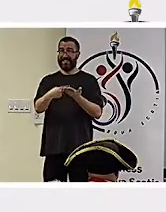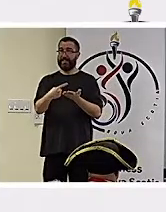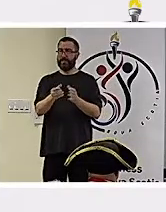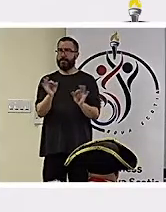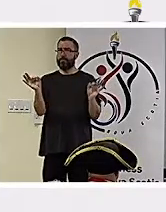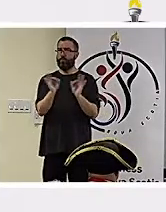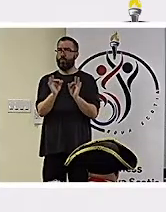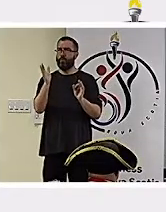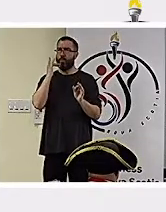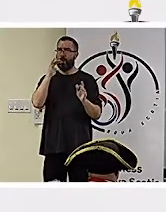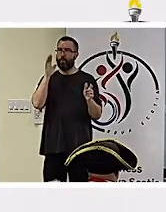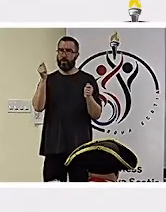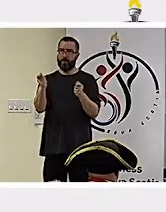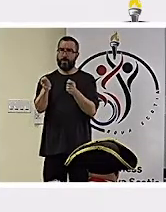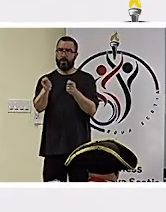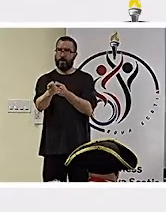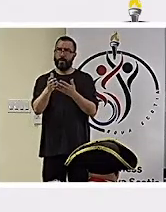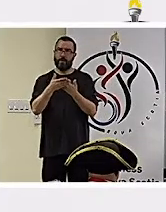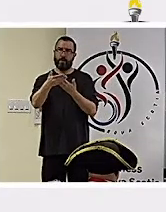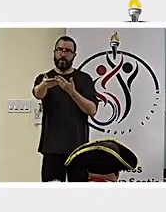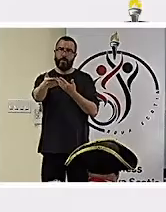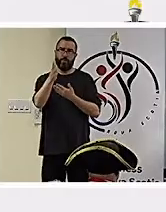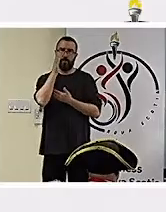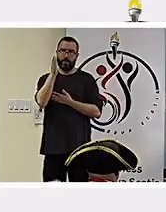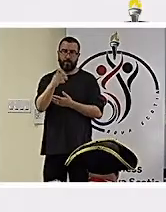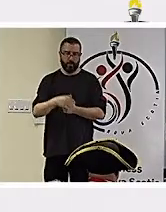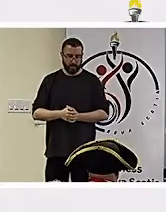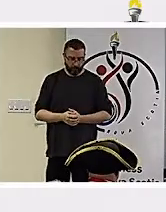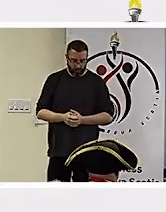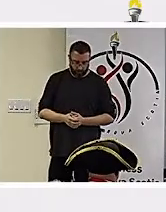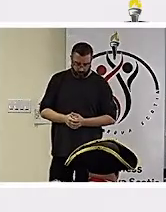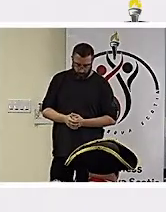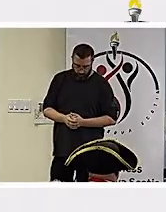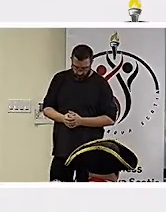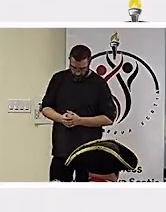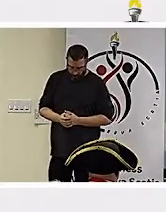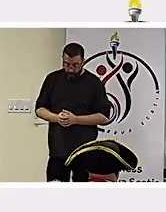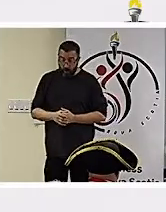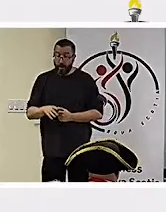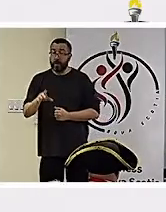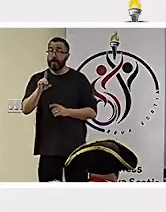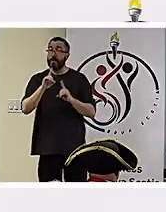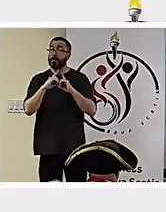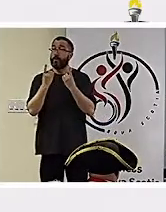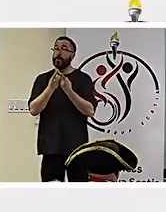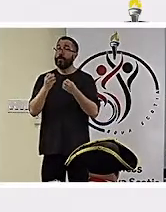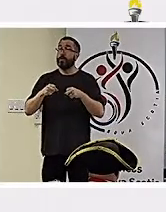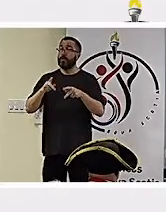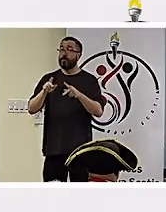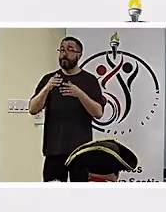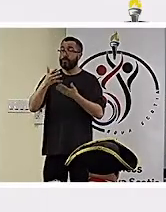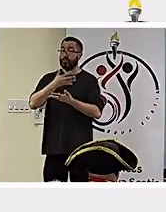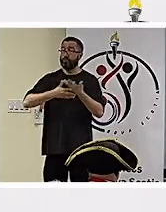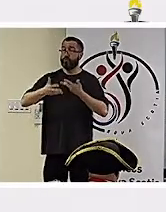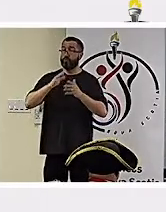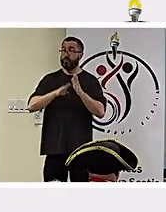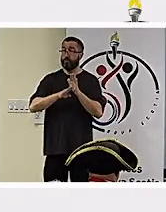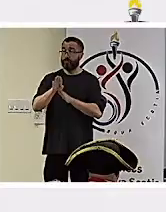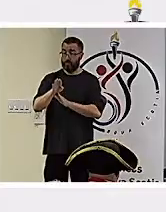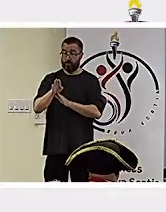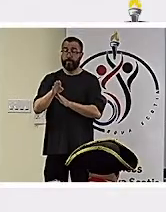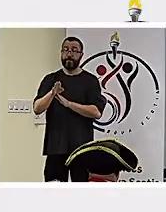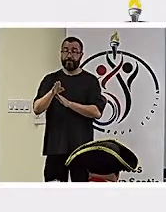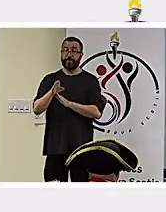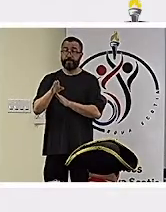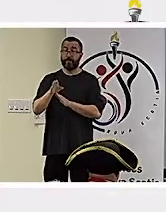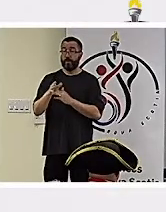forward. The Department of Opportunities and Social Development, we're doing